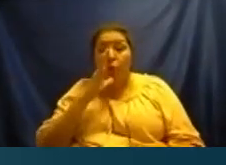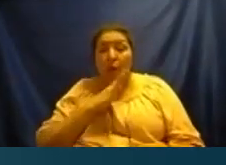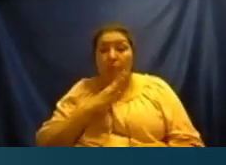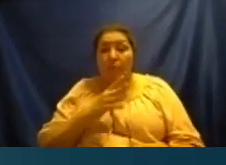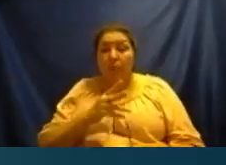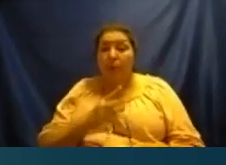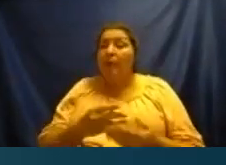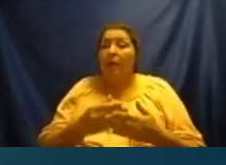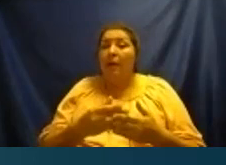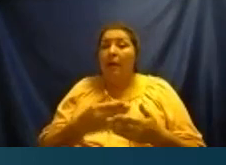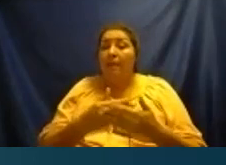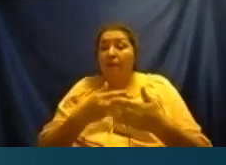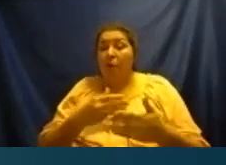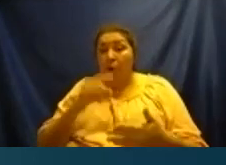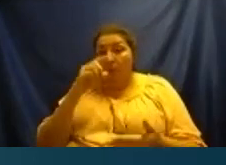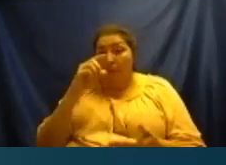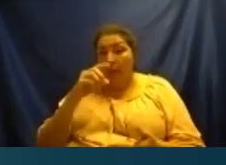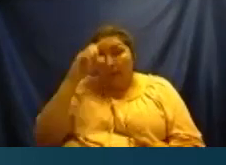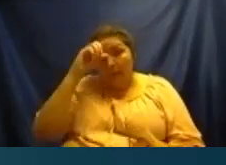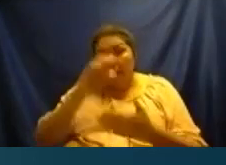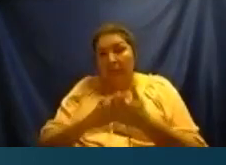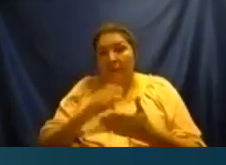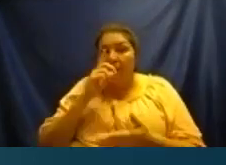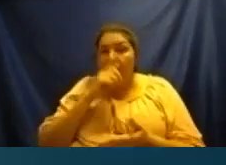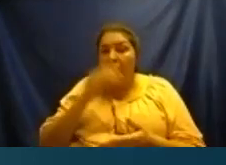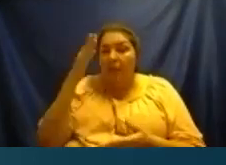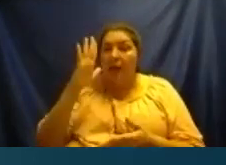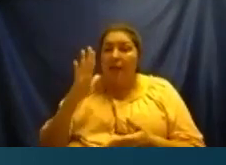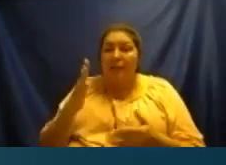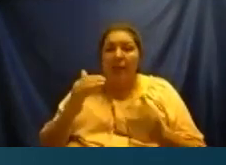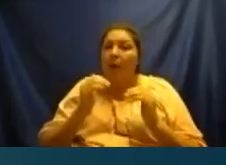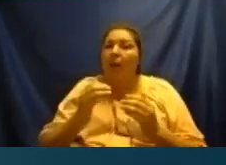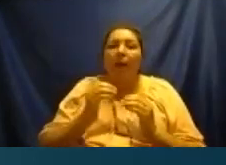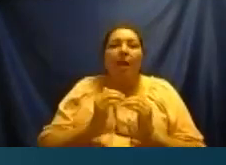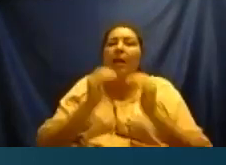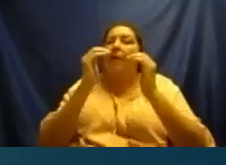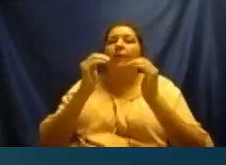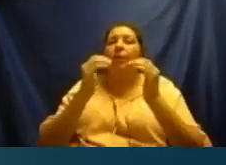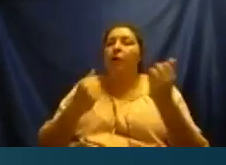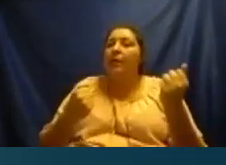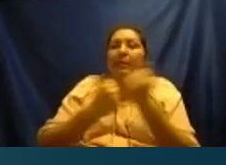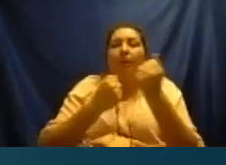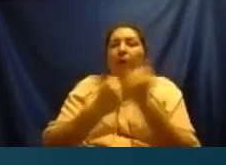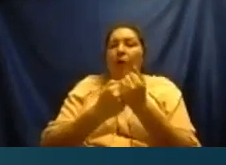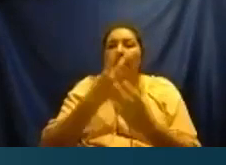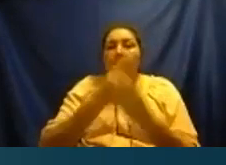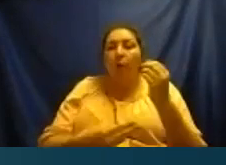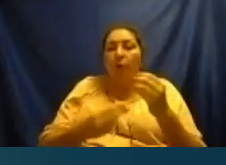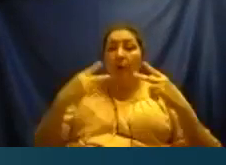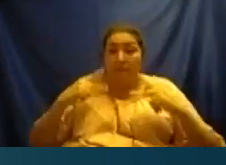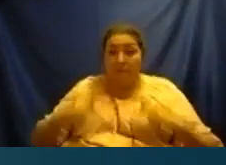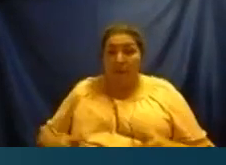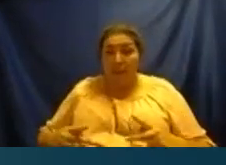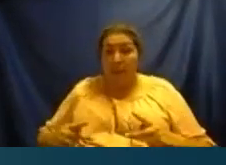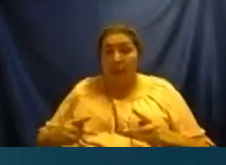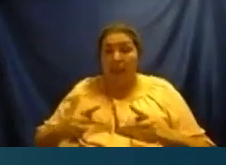women, were uplifting her and supporting her both physically and